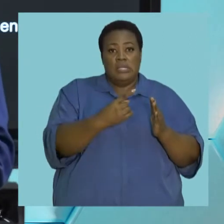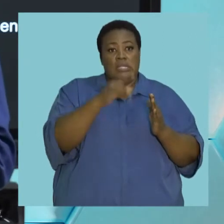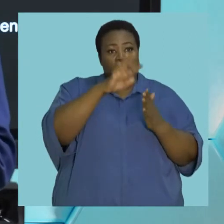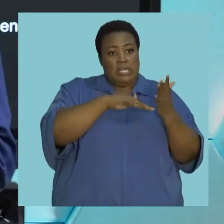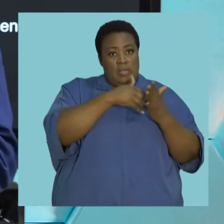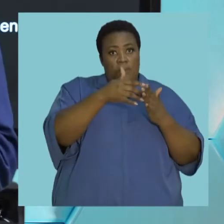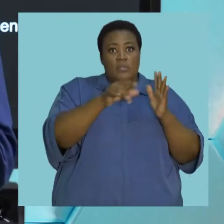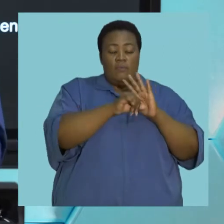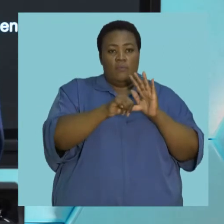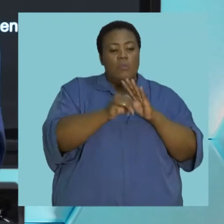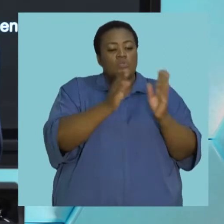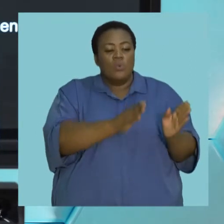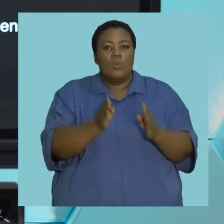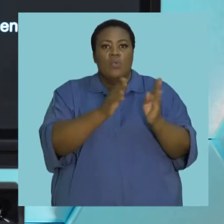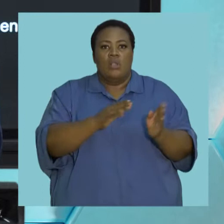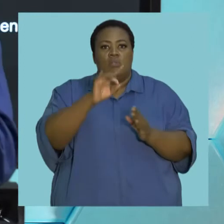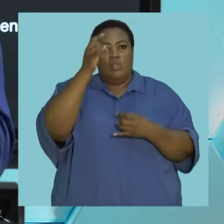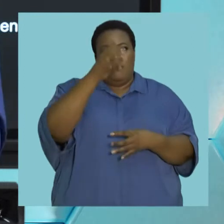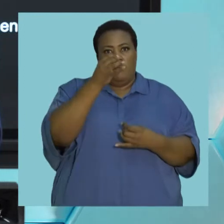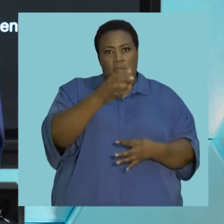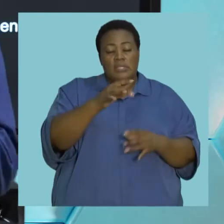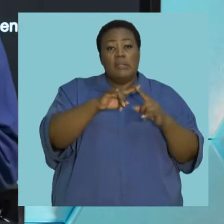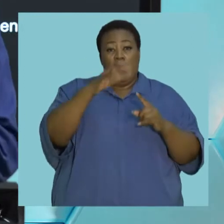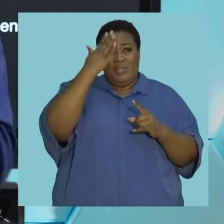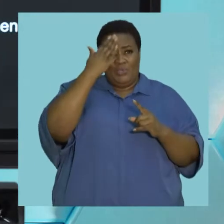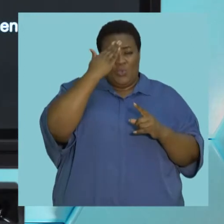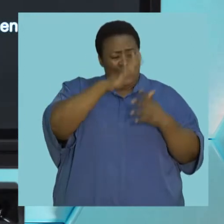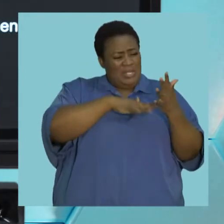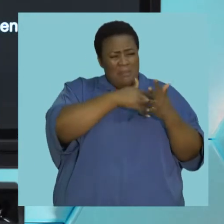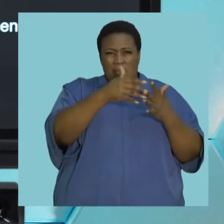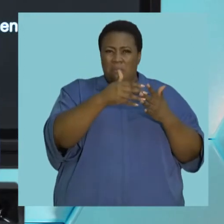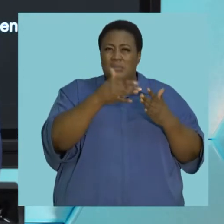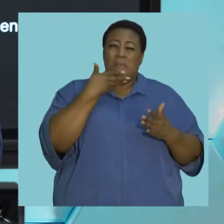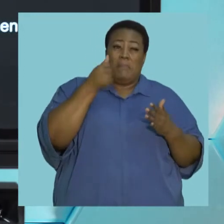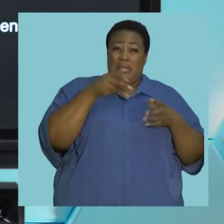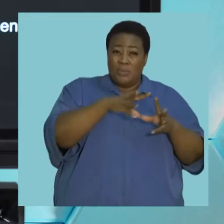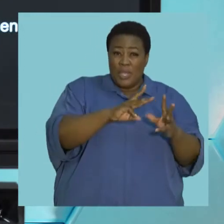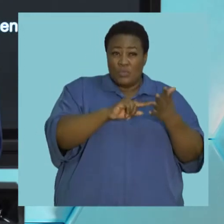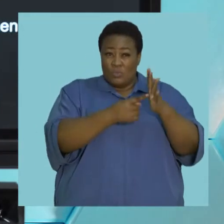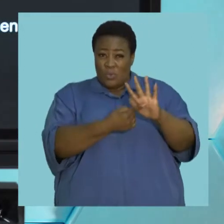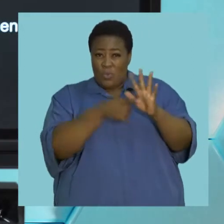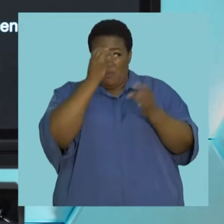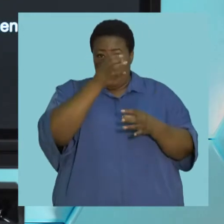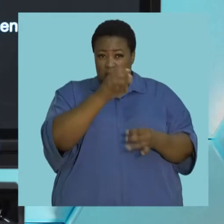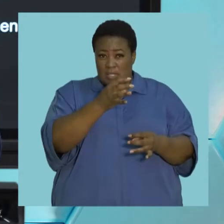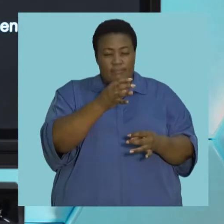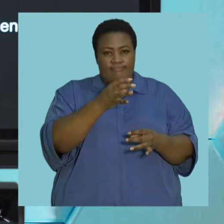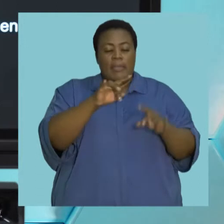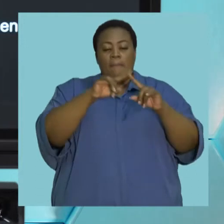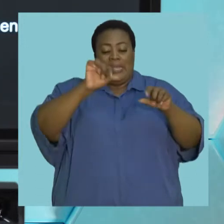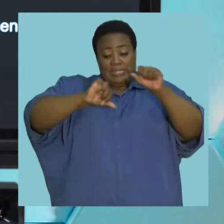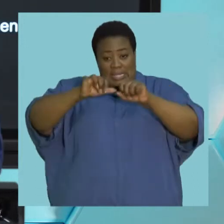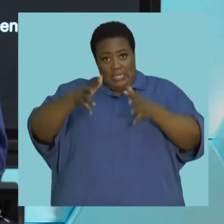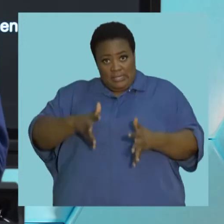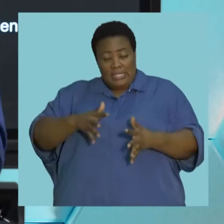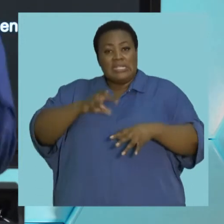information. However, we know that tables are not the best way to see that information. Often, a scientist will require a